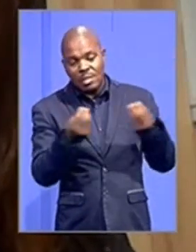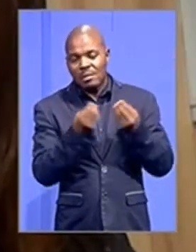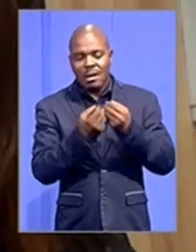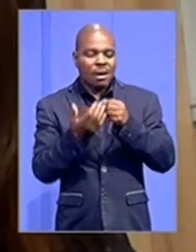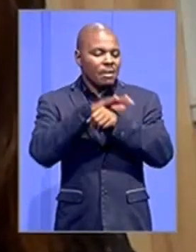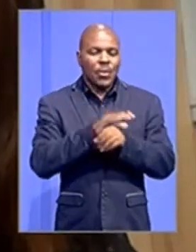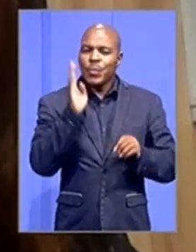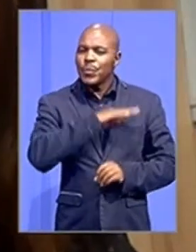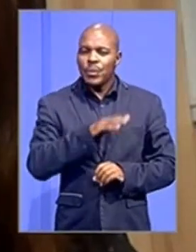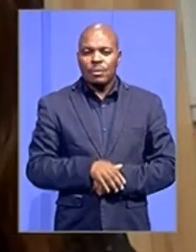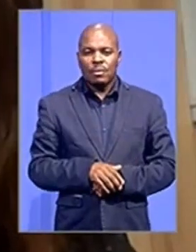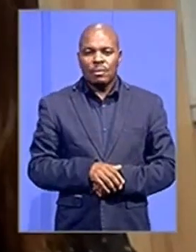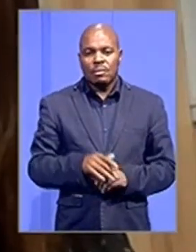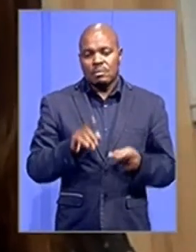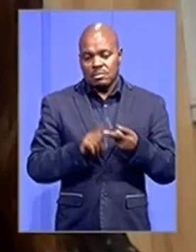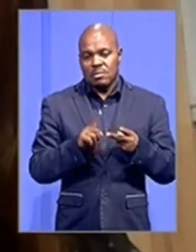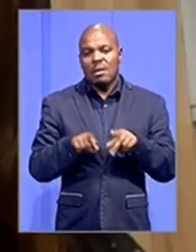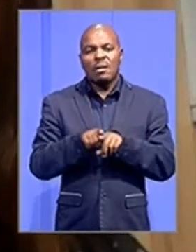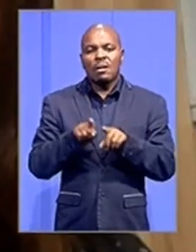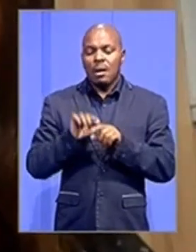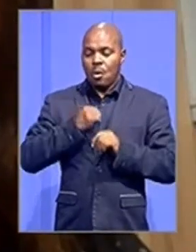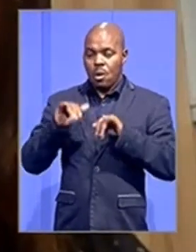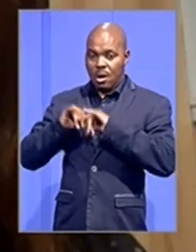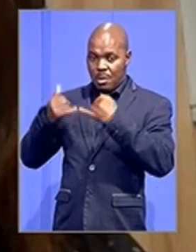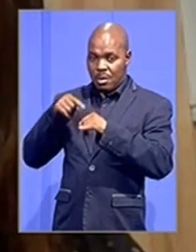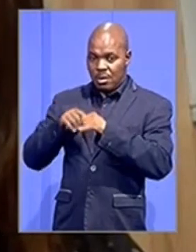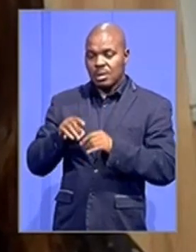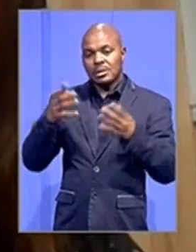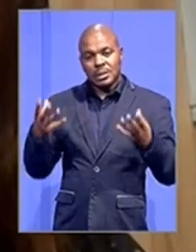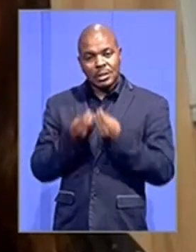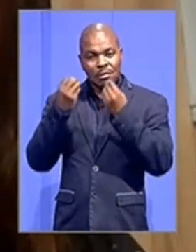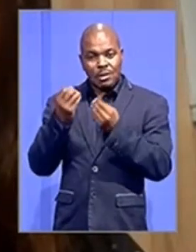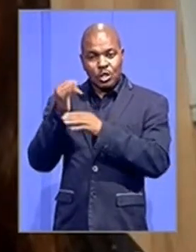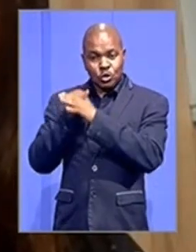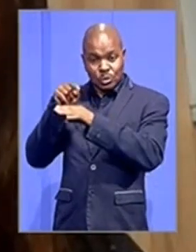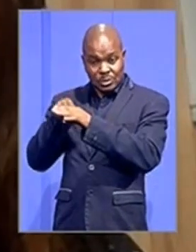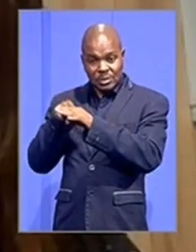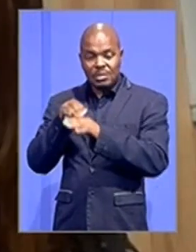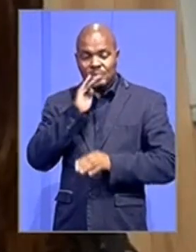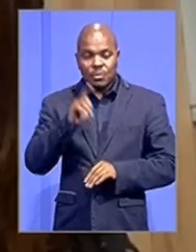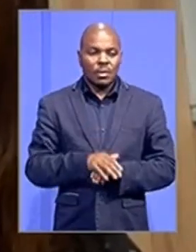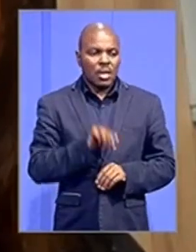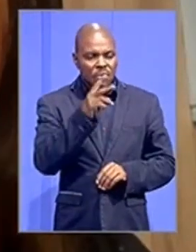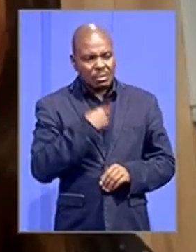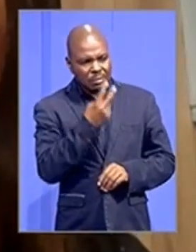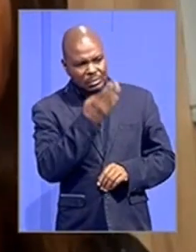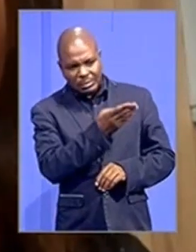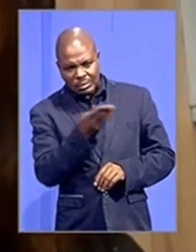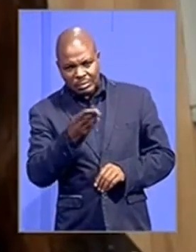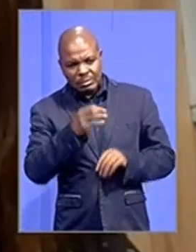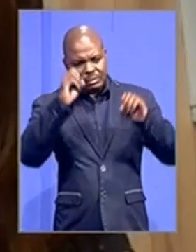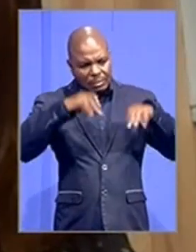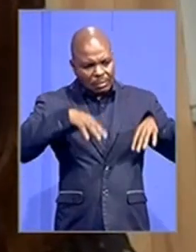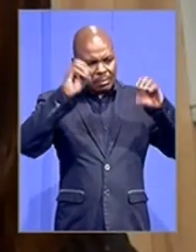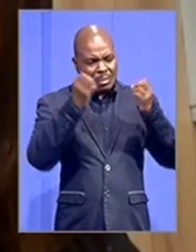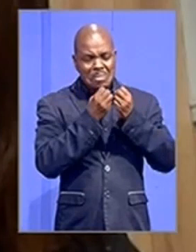gantsi ntho re etsang go tshwana le ko company ya rona ya Discovery Insure ntho re editseng ke gore ga re bona gore go nna le load shedding